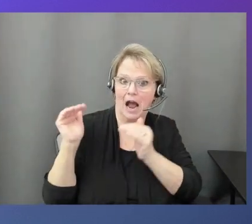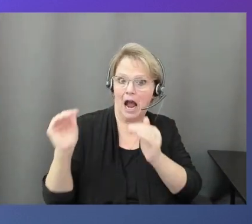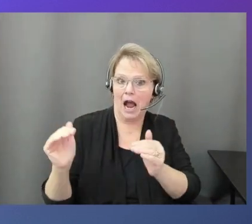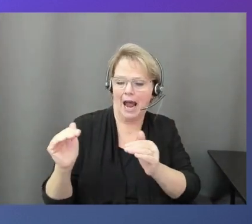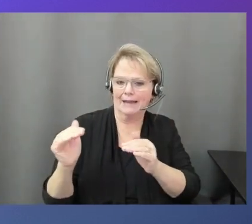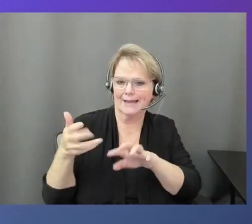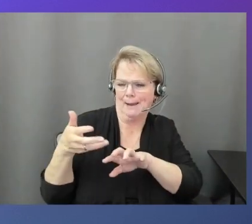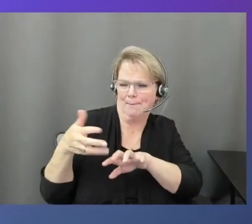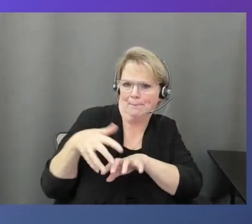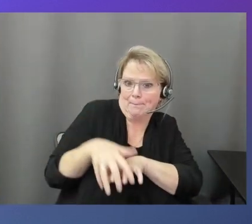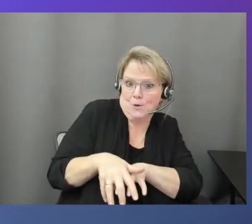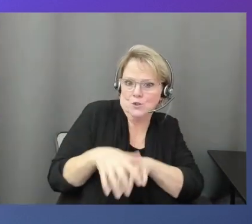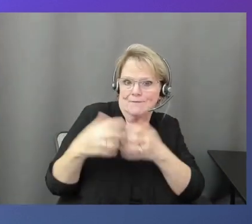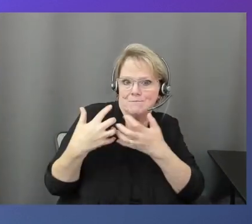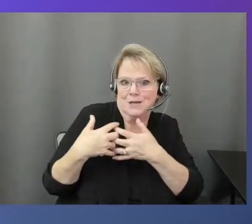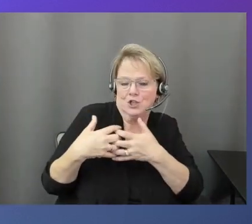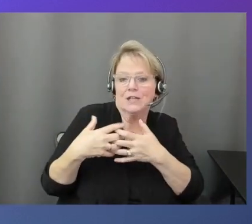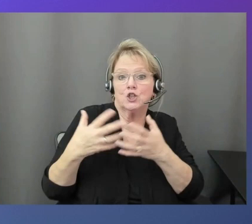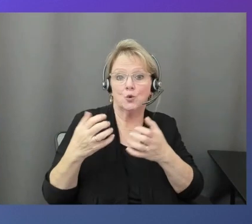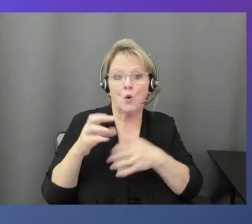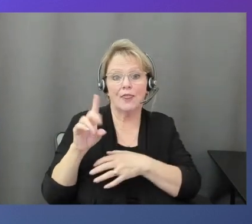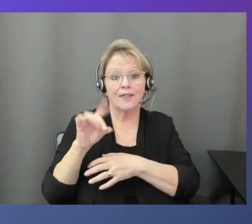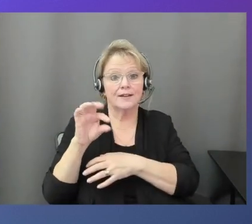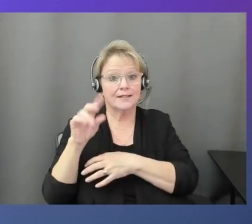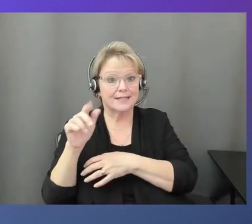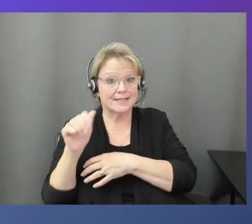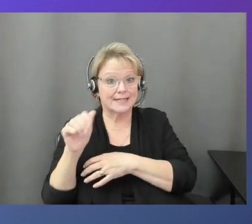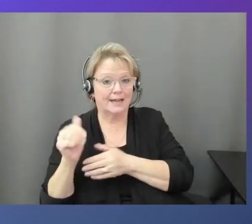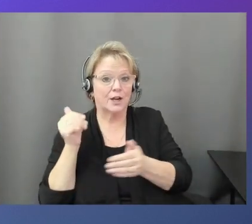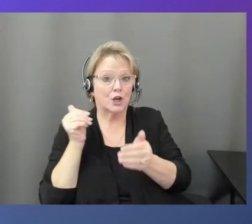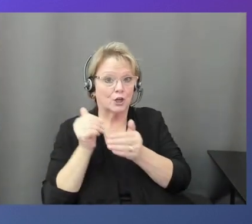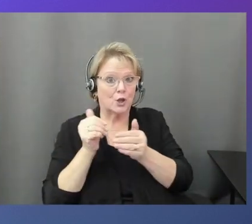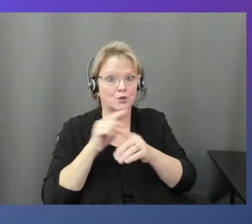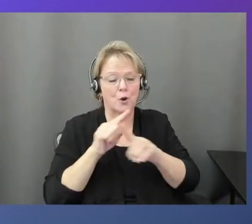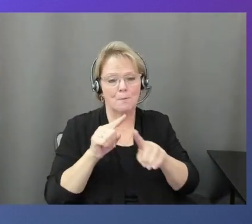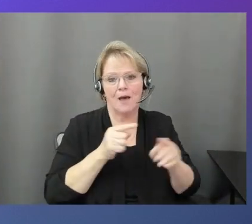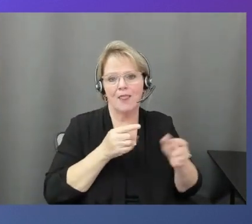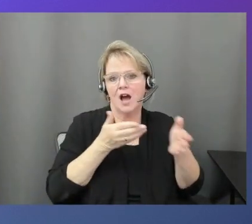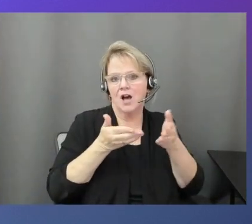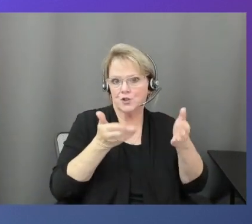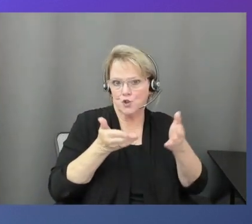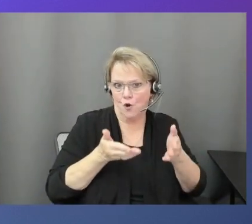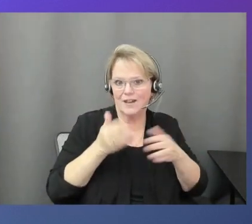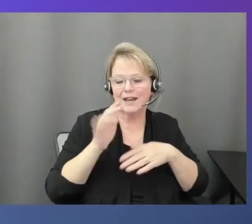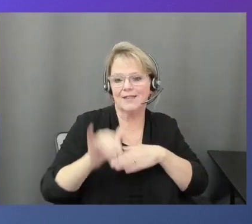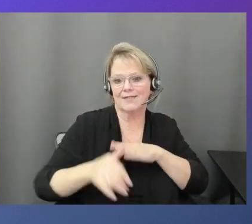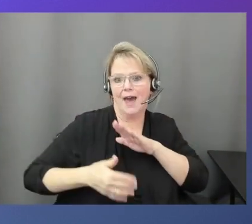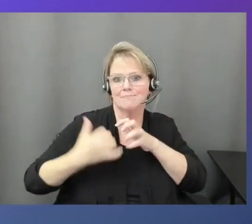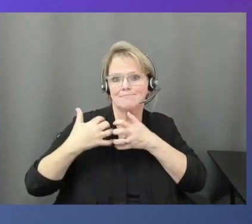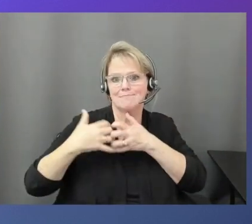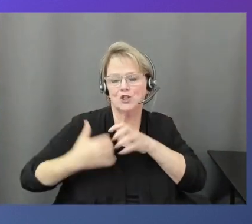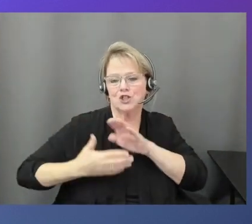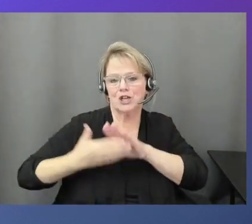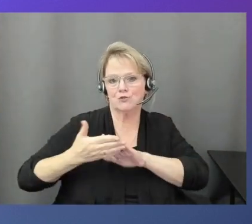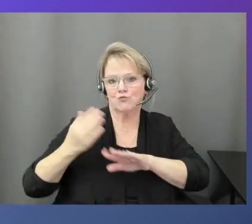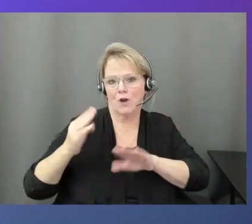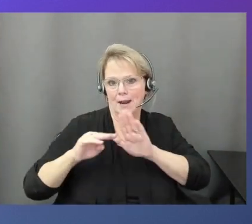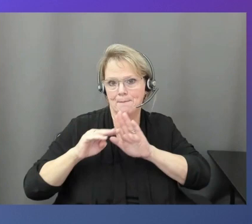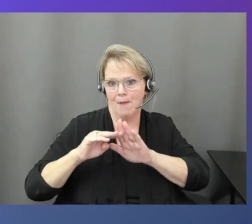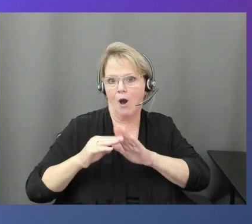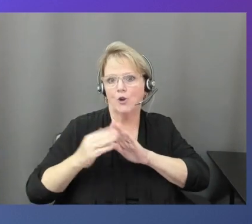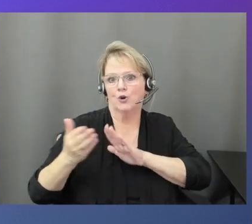not just the data closer, but the compute that's serving that machine learning model. And so today, as Amr mentioned, to kick off this, I guess,